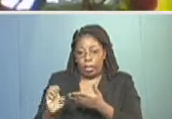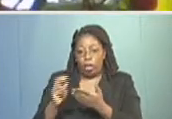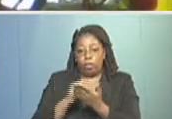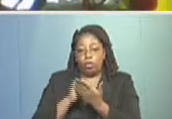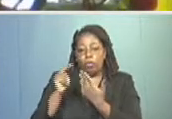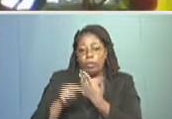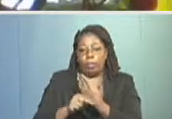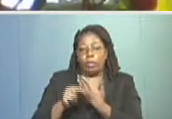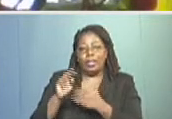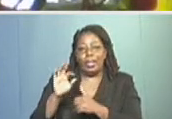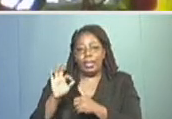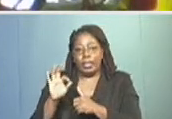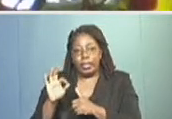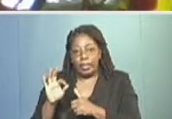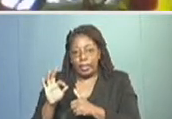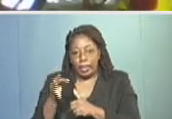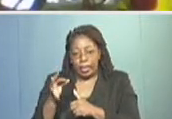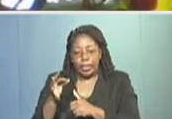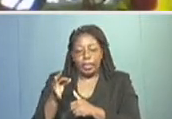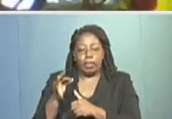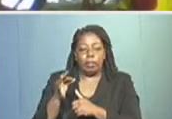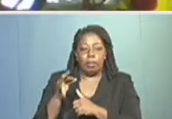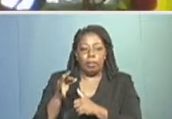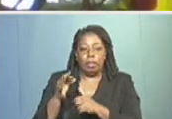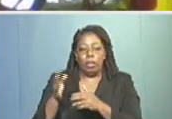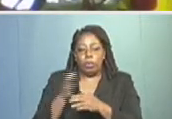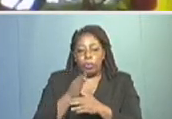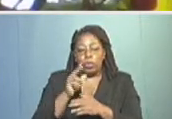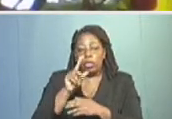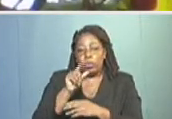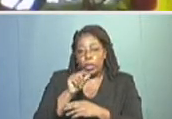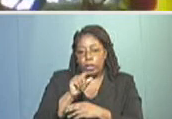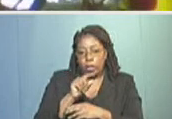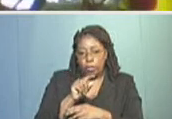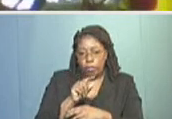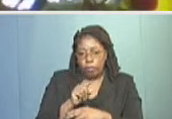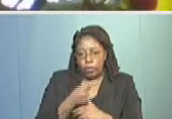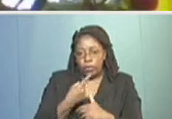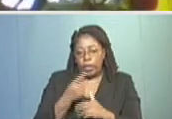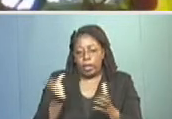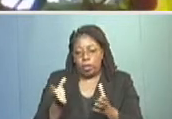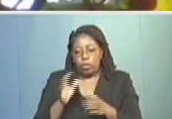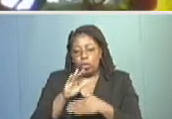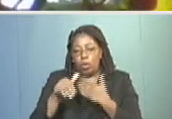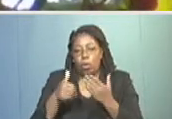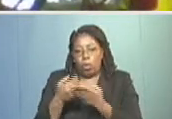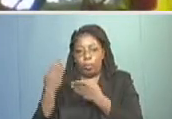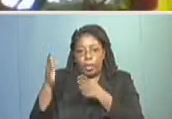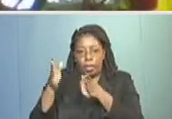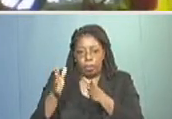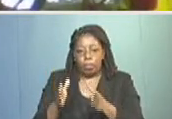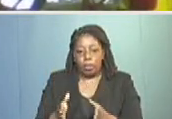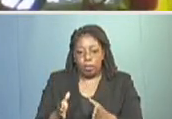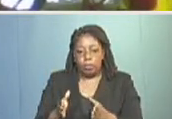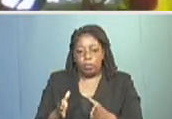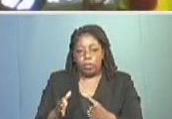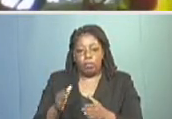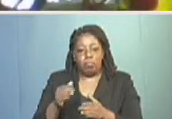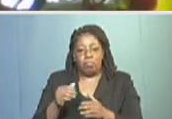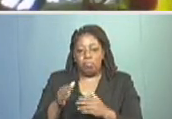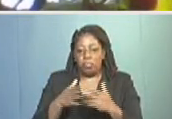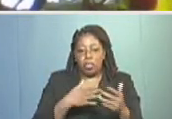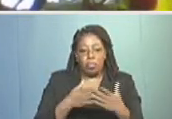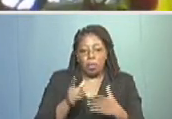November 19th to 21st. And I encourage all Bahamians